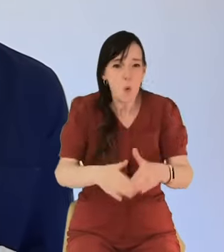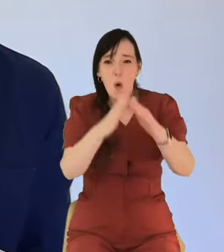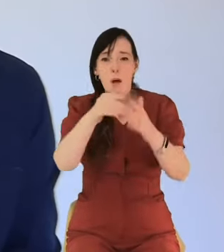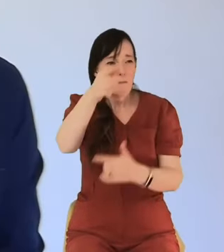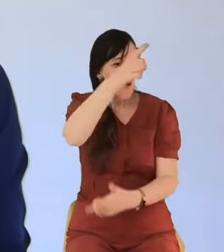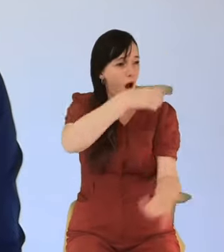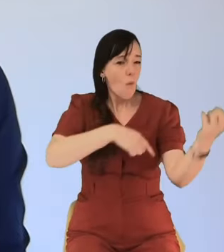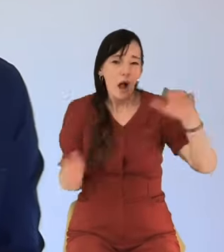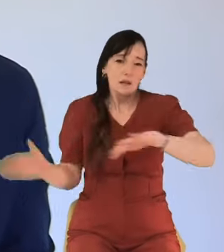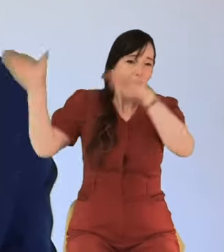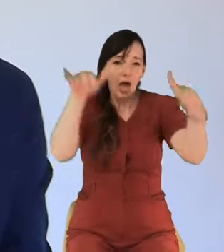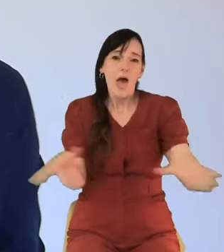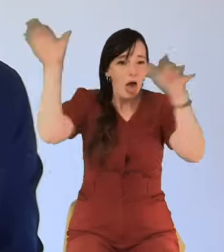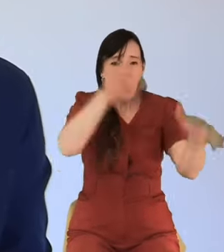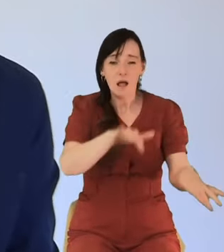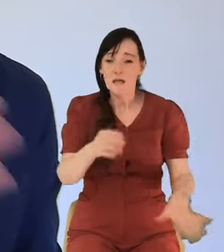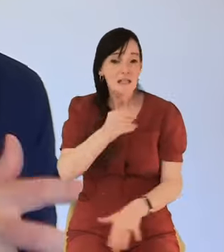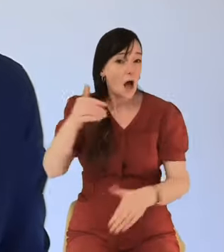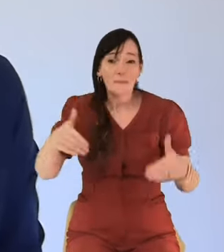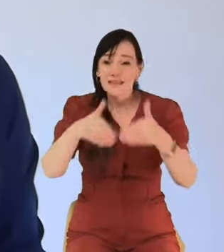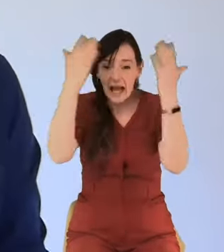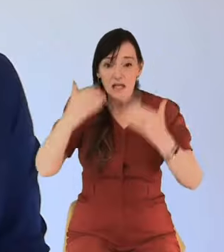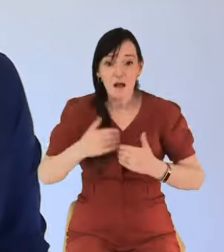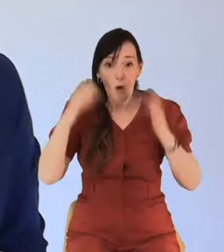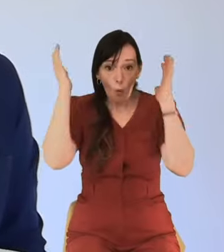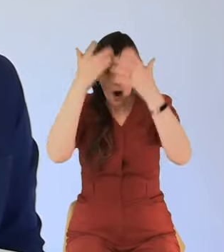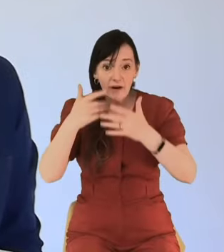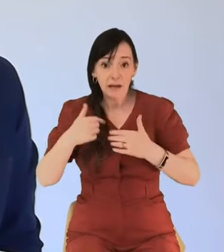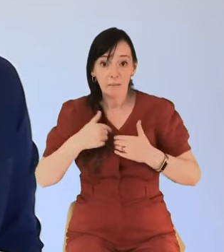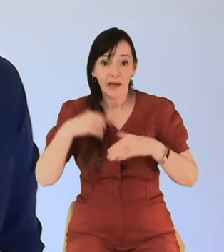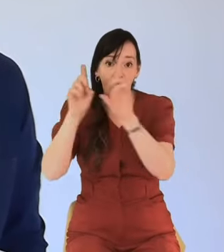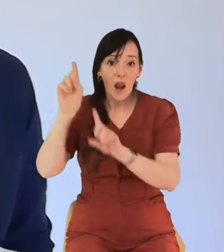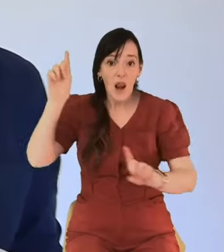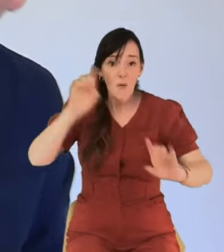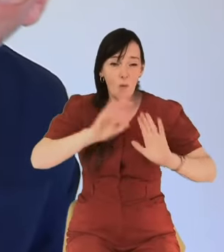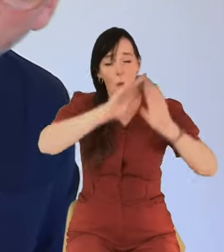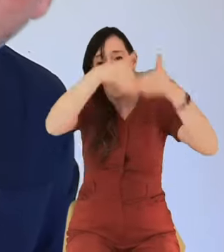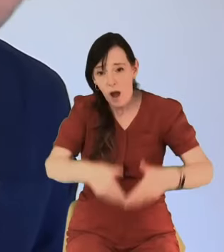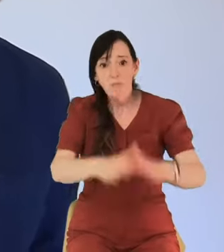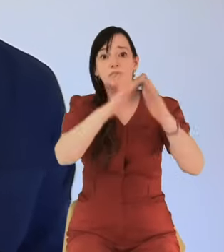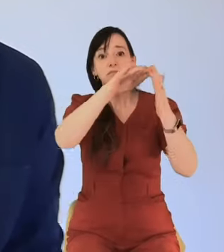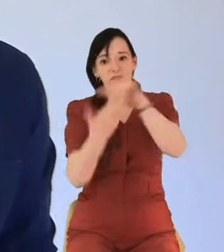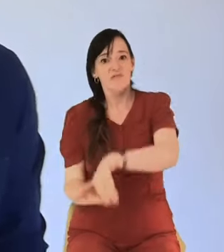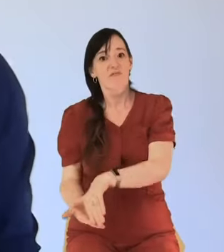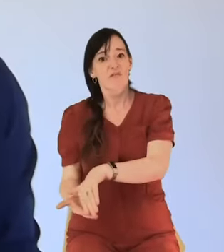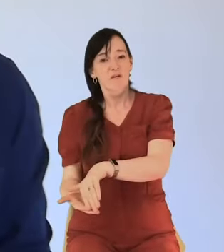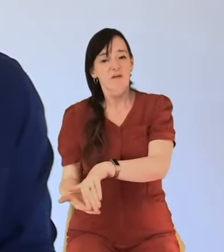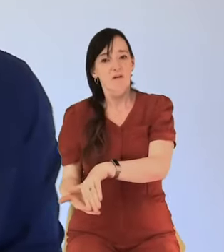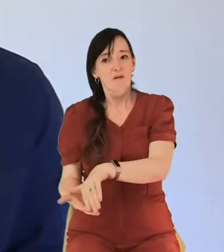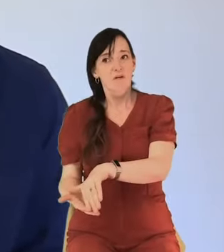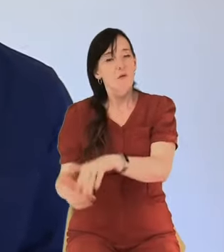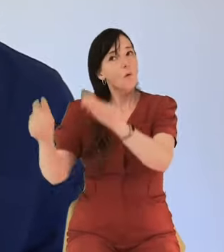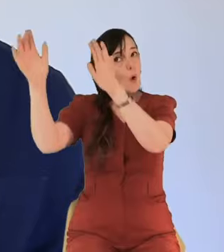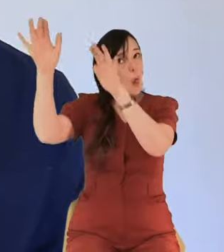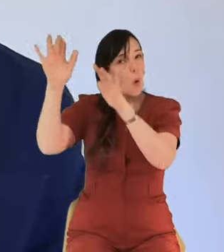hostile world, and there are days when I fear I am going to capsize. So yes, glory is coming, but I'm just